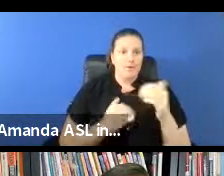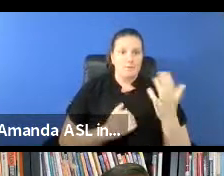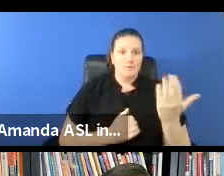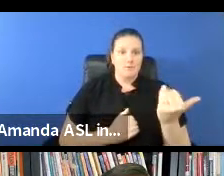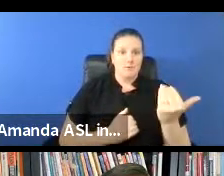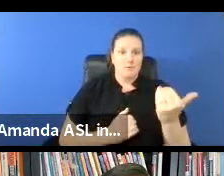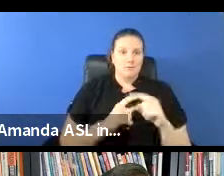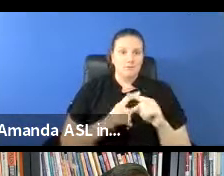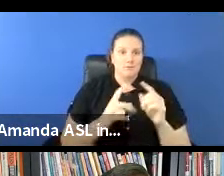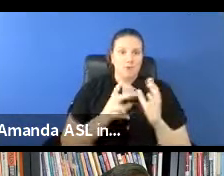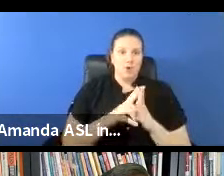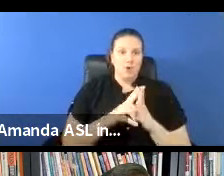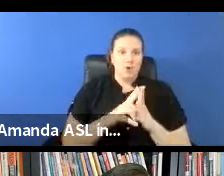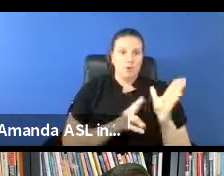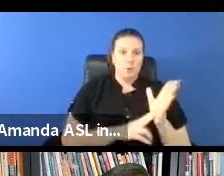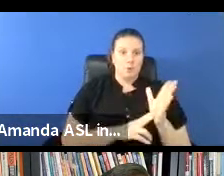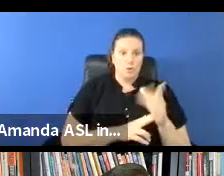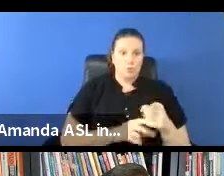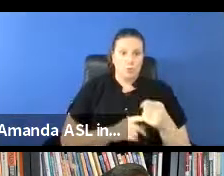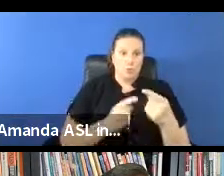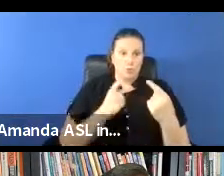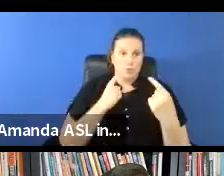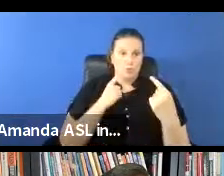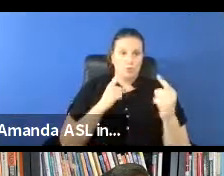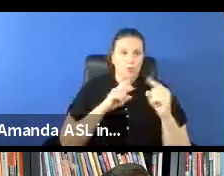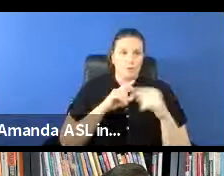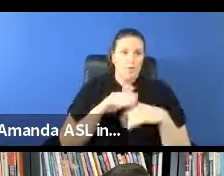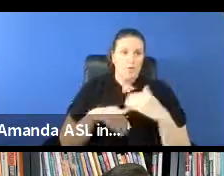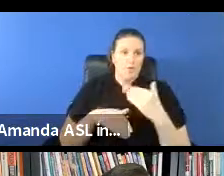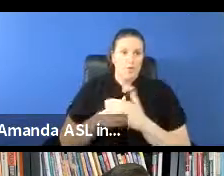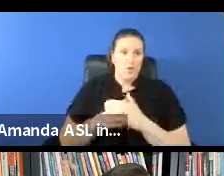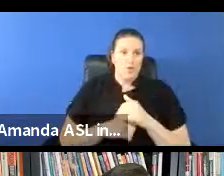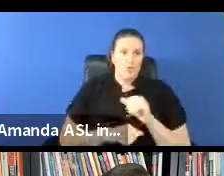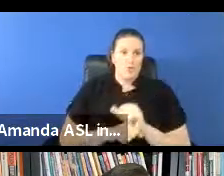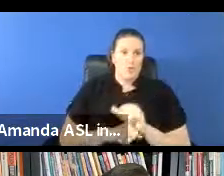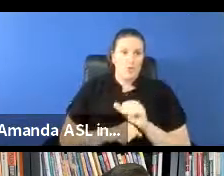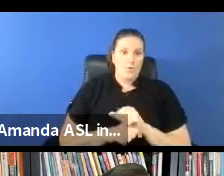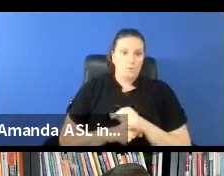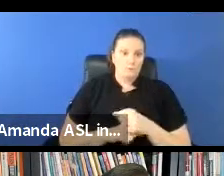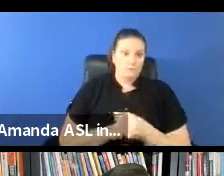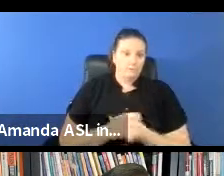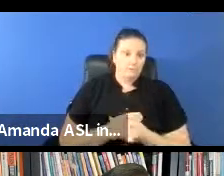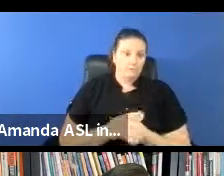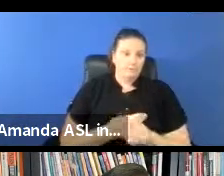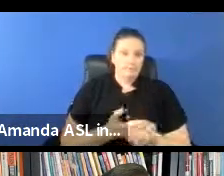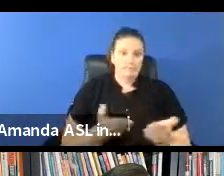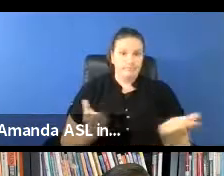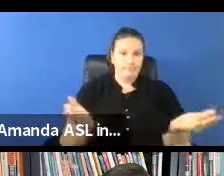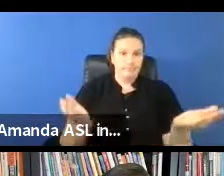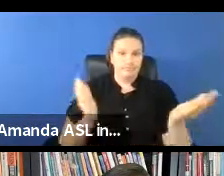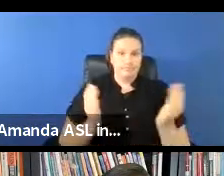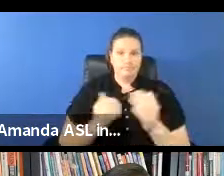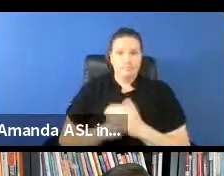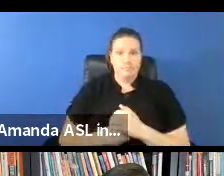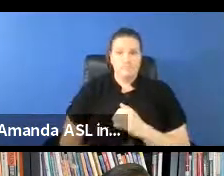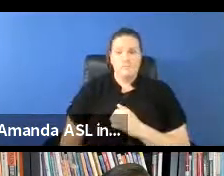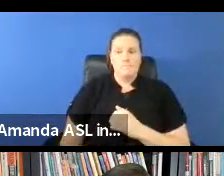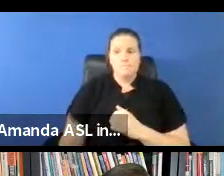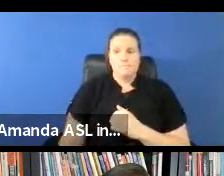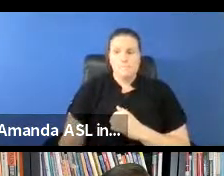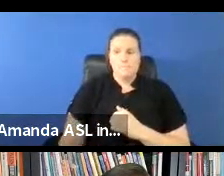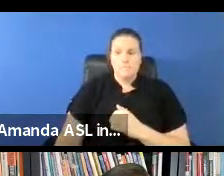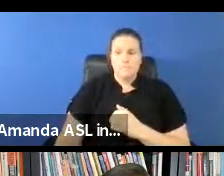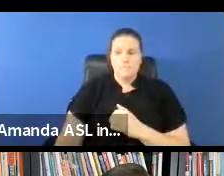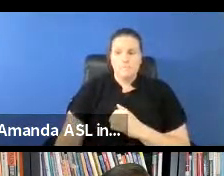different contracts to achieve all of the work that's out there. But one of the